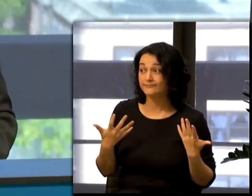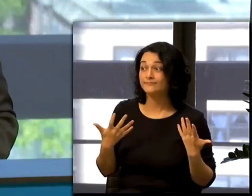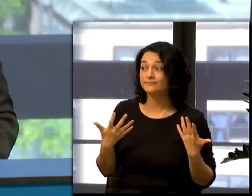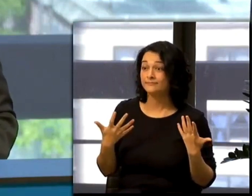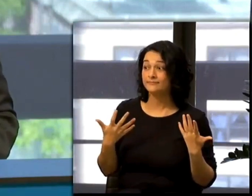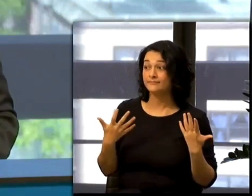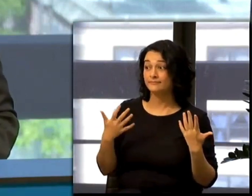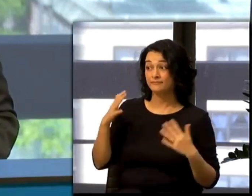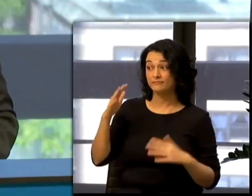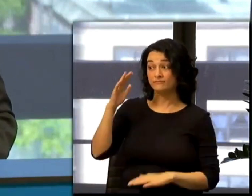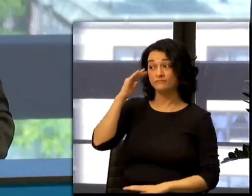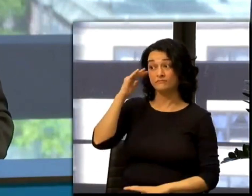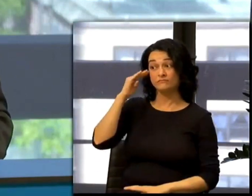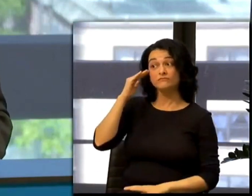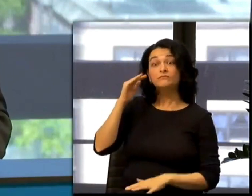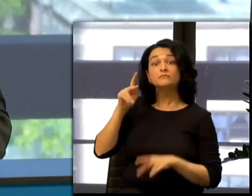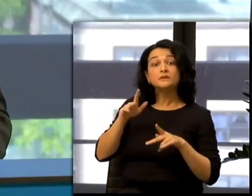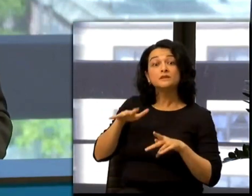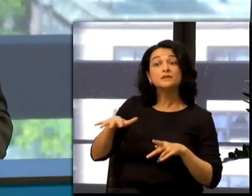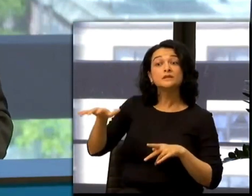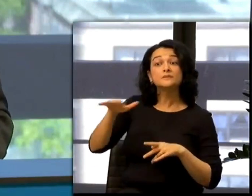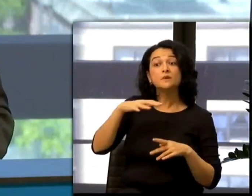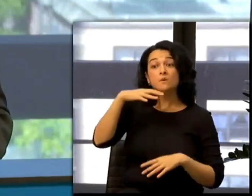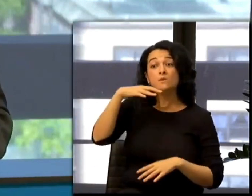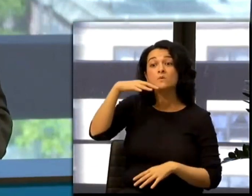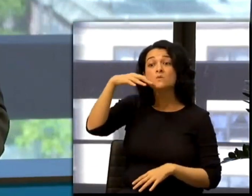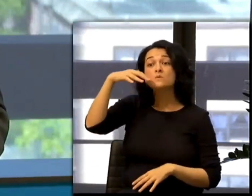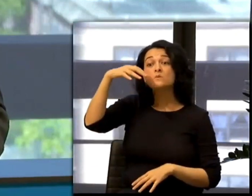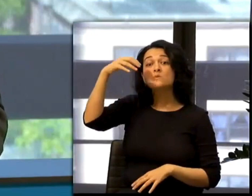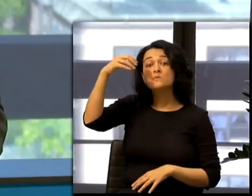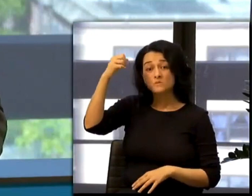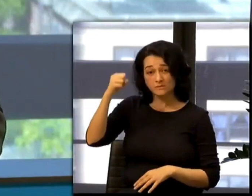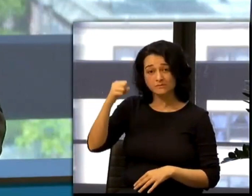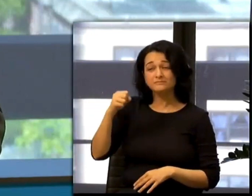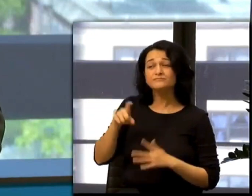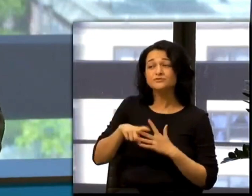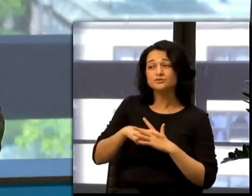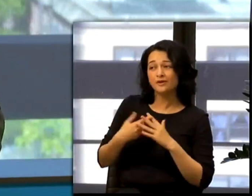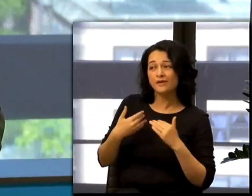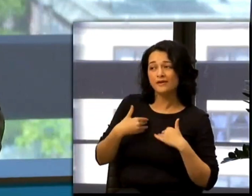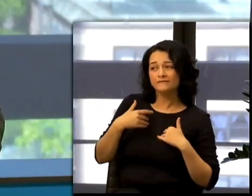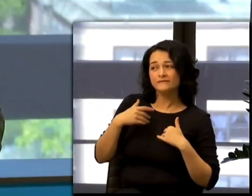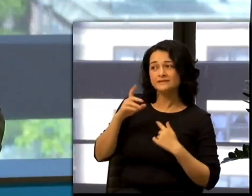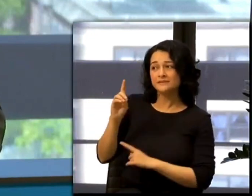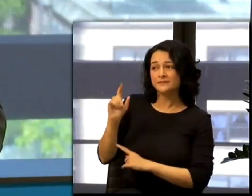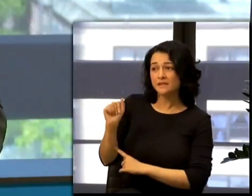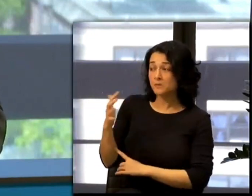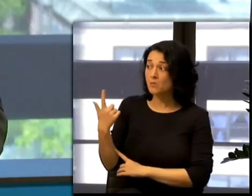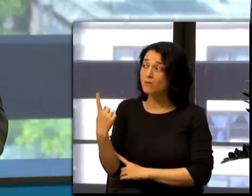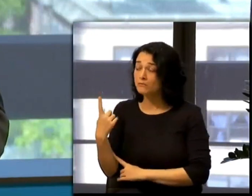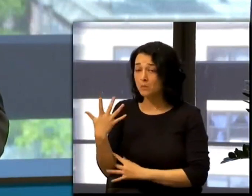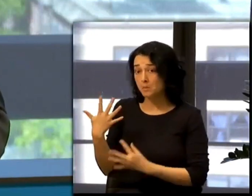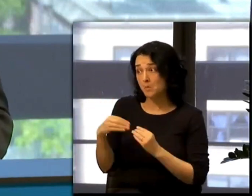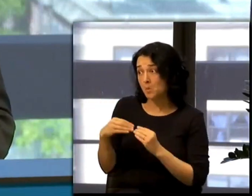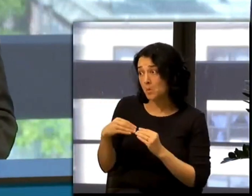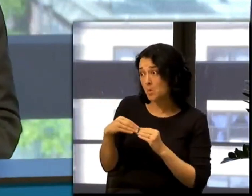and negative attitudes about disability mirror those about aging. And from our perspective,